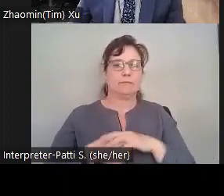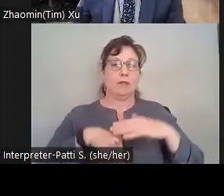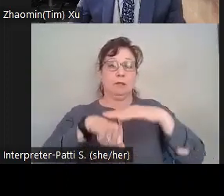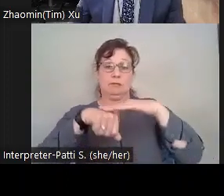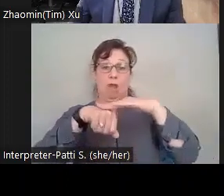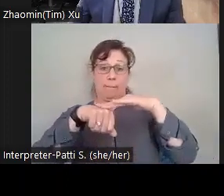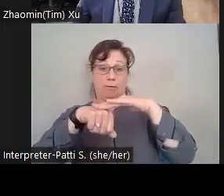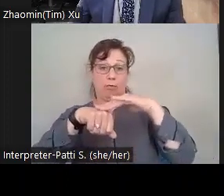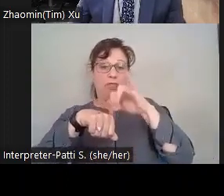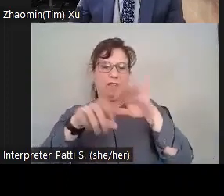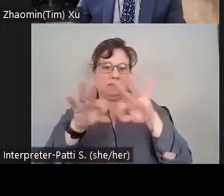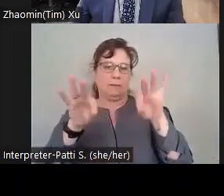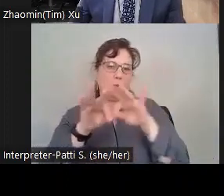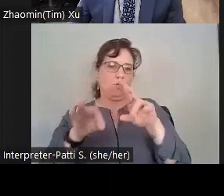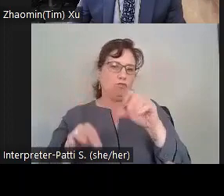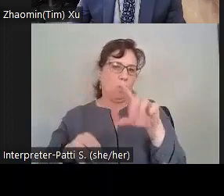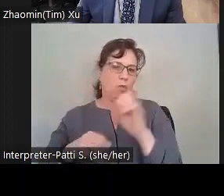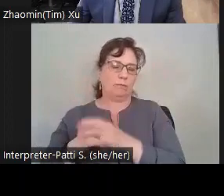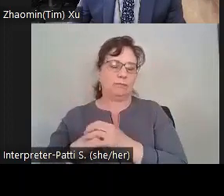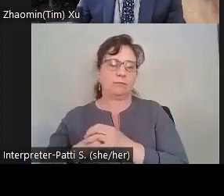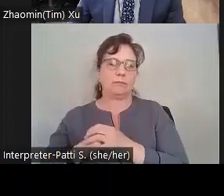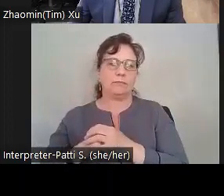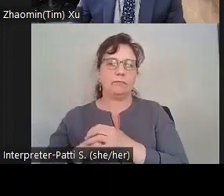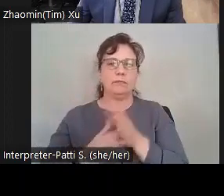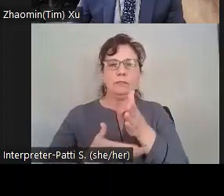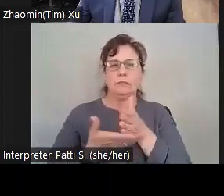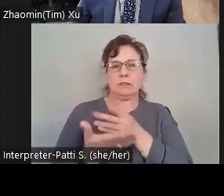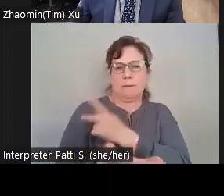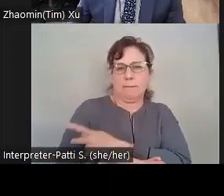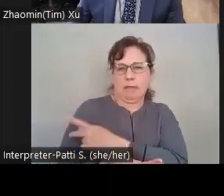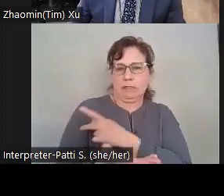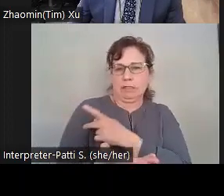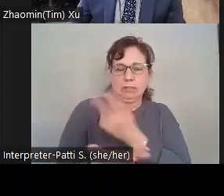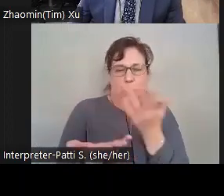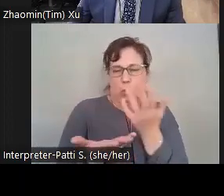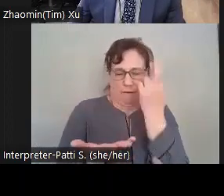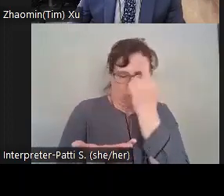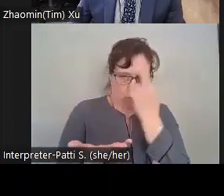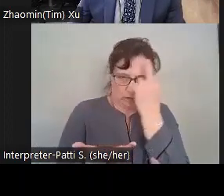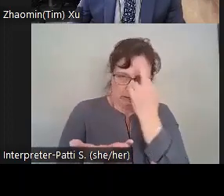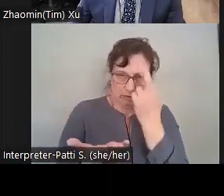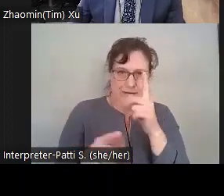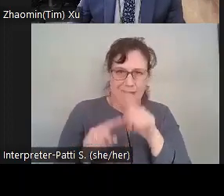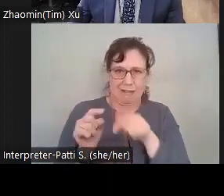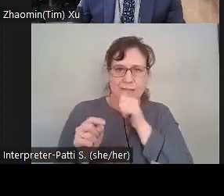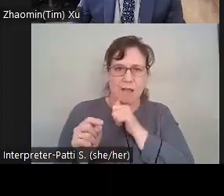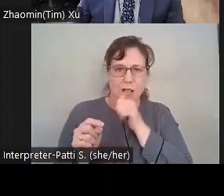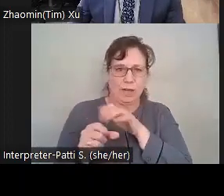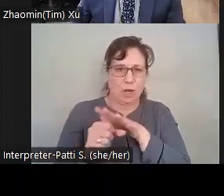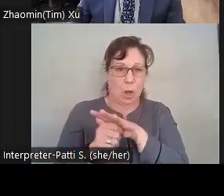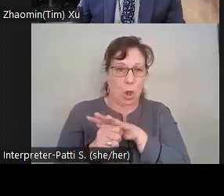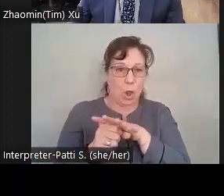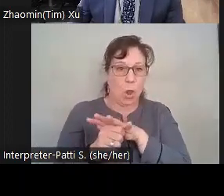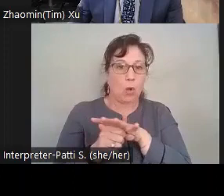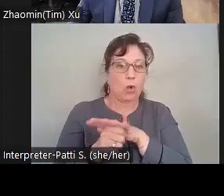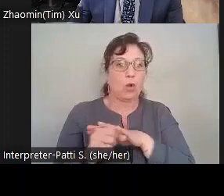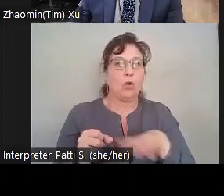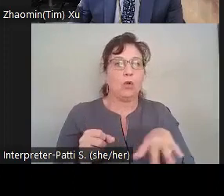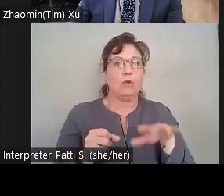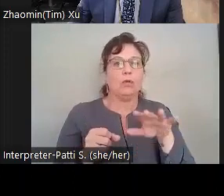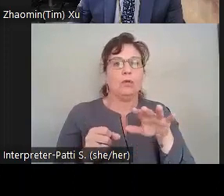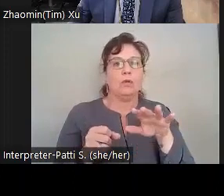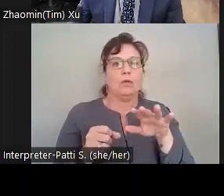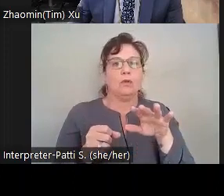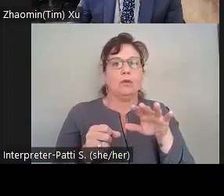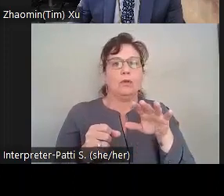role. Some patients, for whatever reason, may not be able to tolerate local ablation or